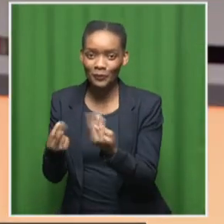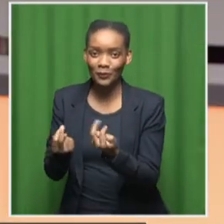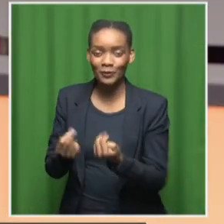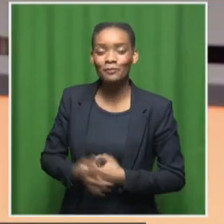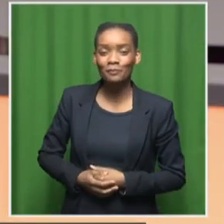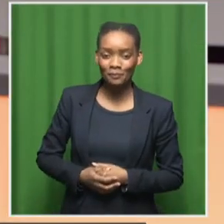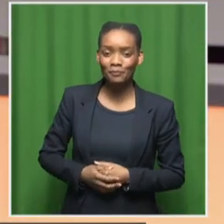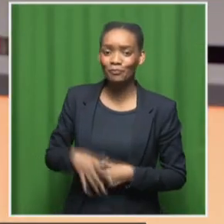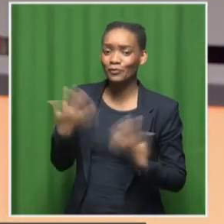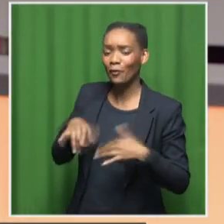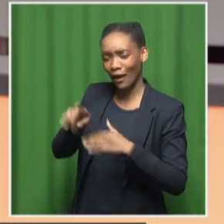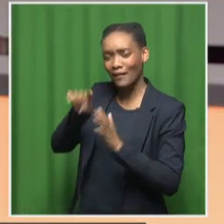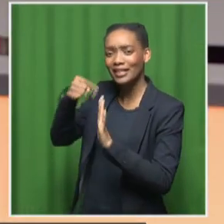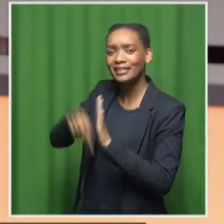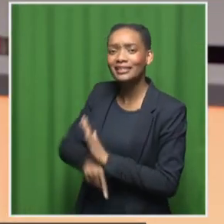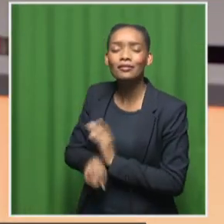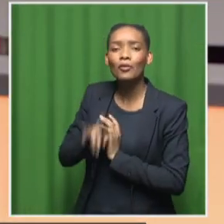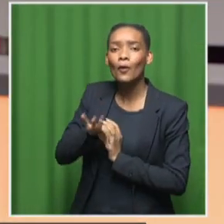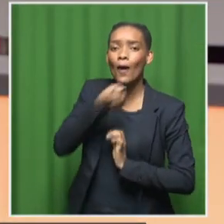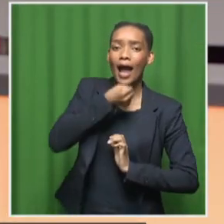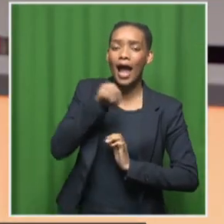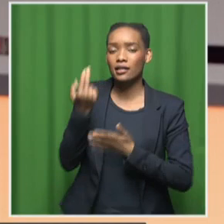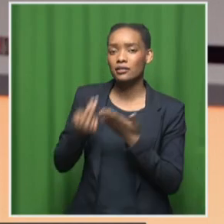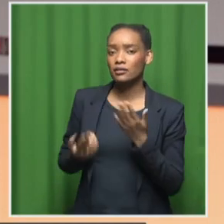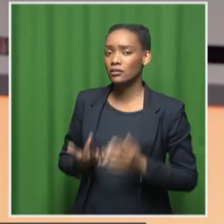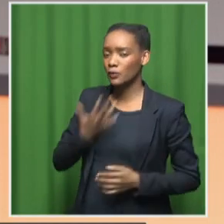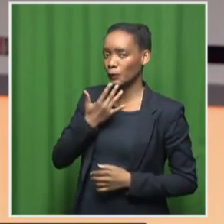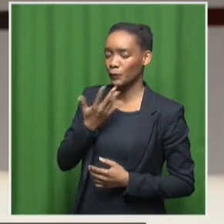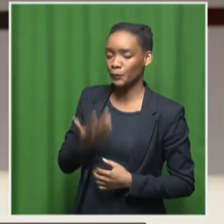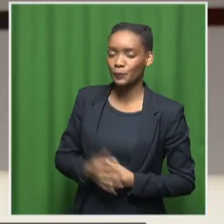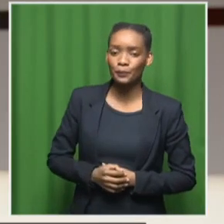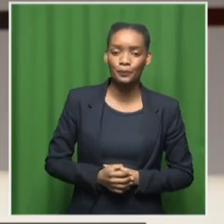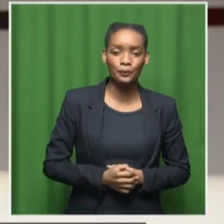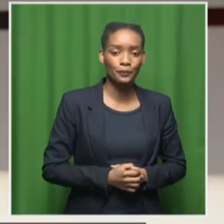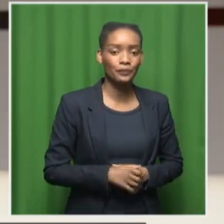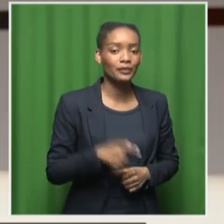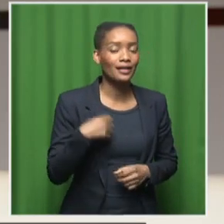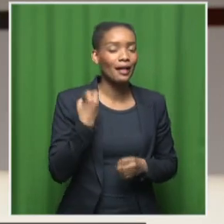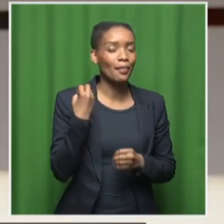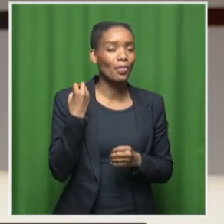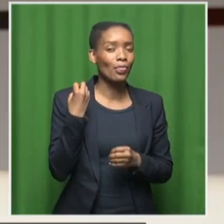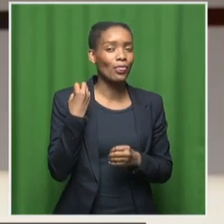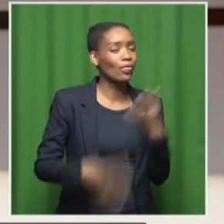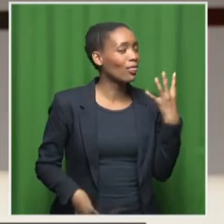Profound. That is so profound. So who are some of the artists that will be featured? Oh, we've got so many.